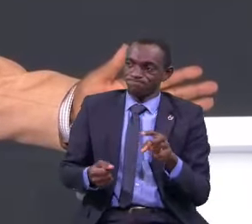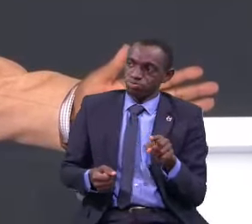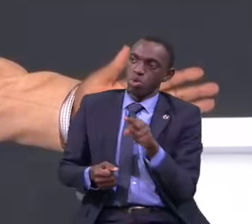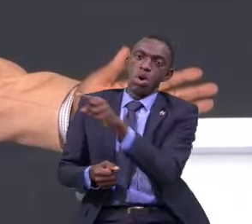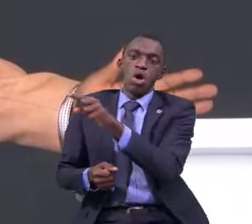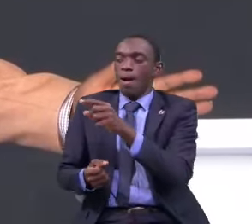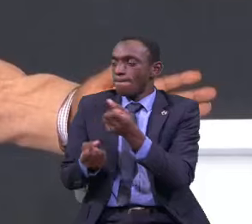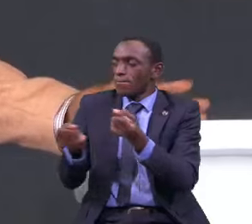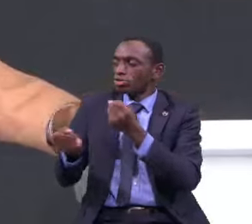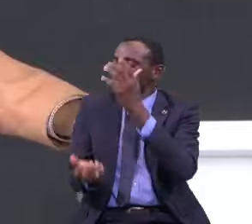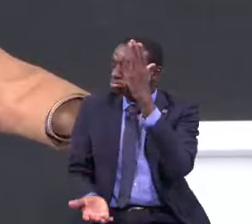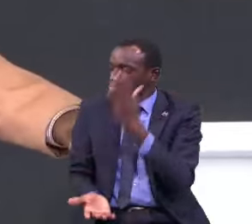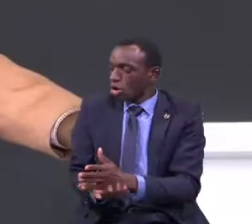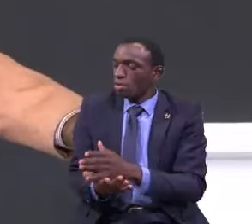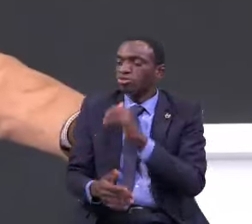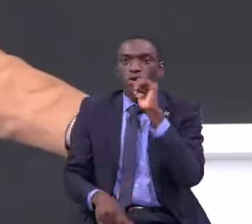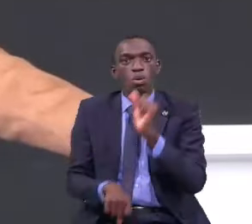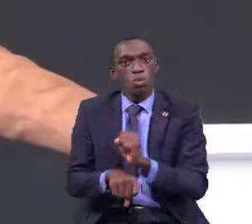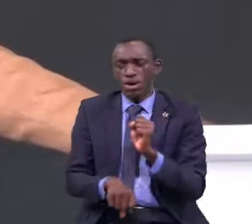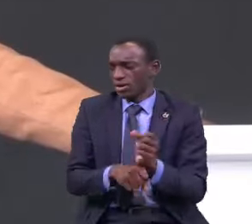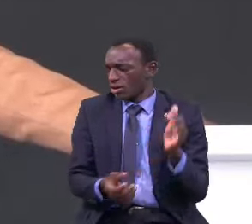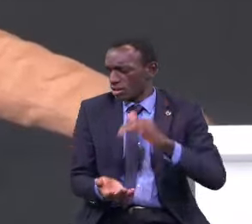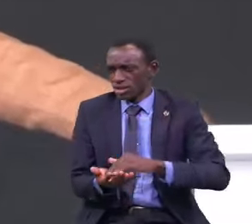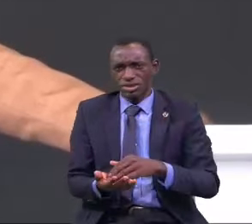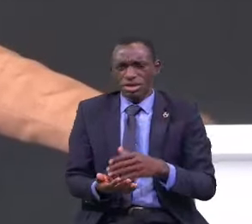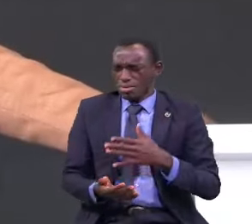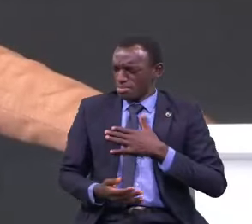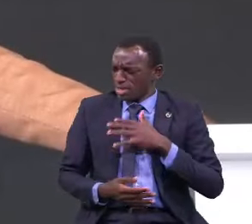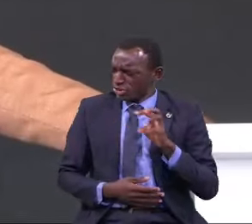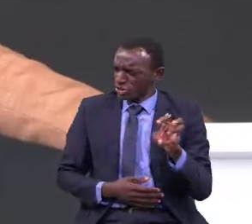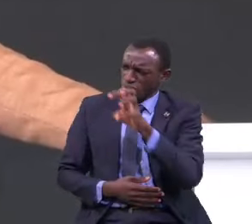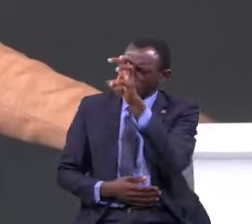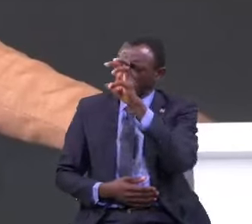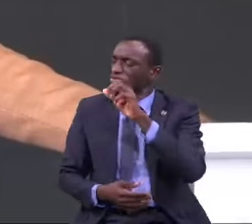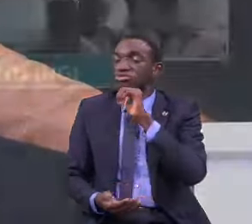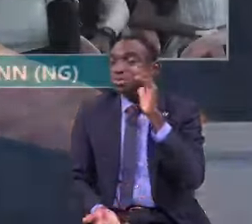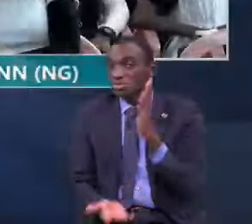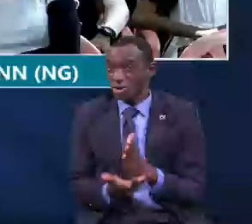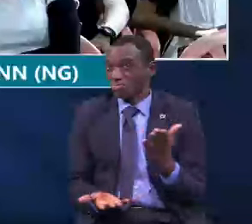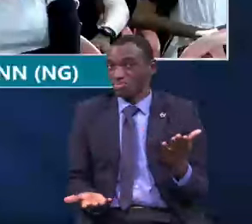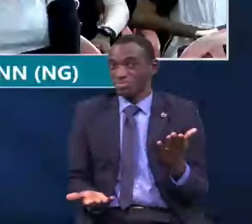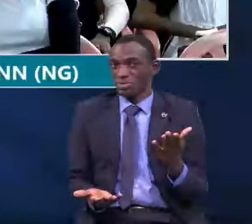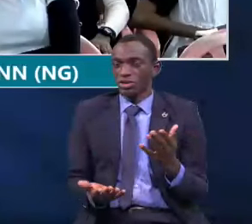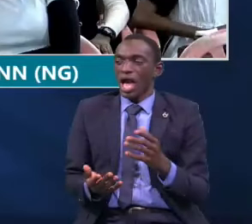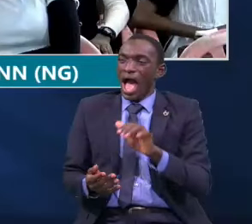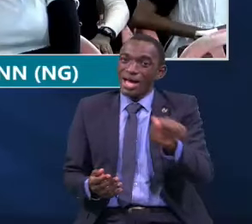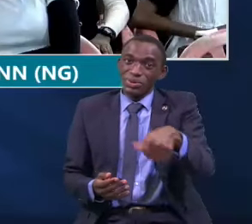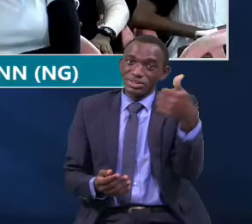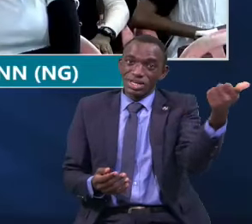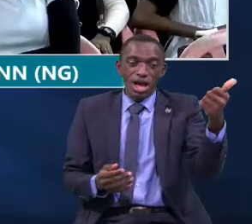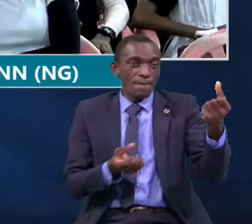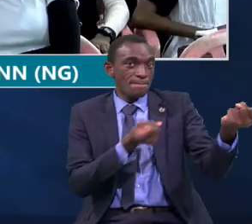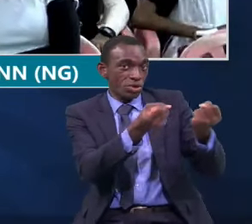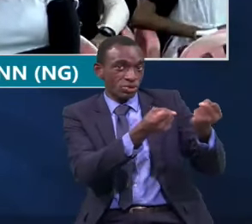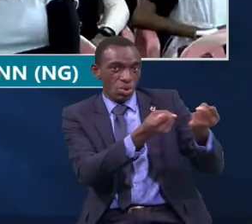down. Le taxi a une... That doesn't stop you on what journey. Cela ne t'empêche pas d'avancer. Another taxi is waiting for